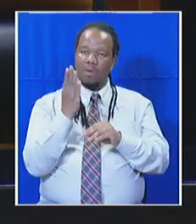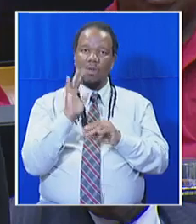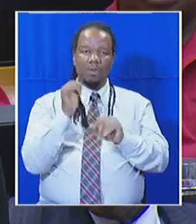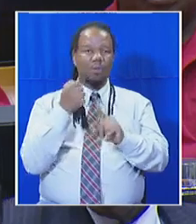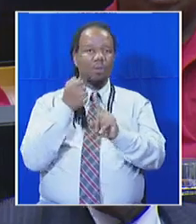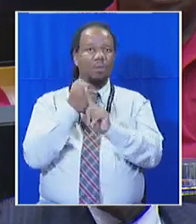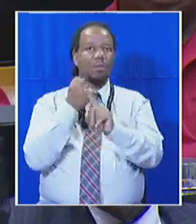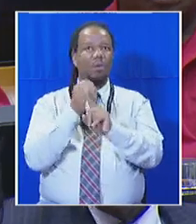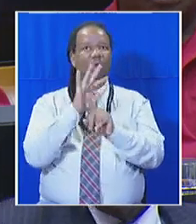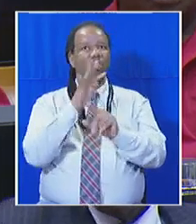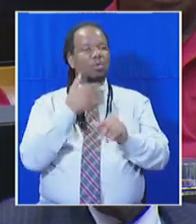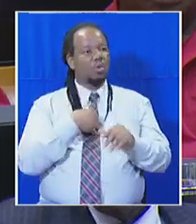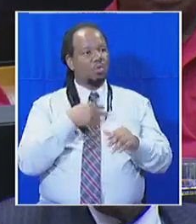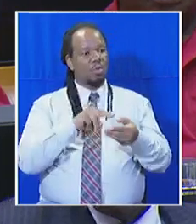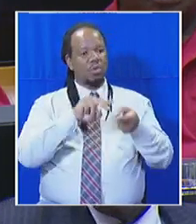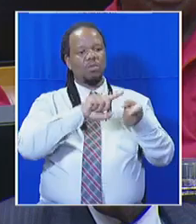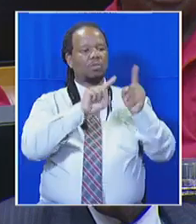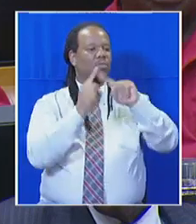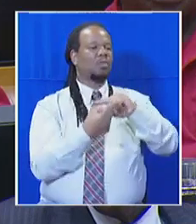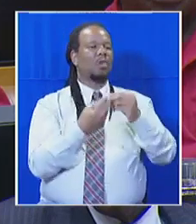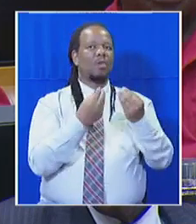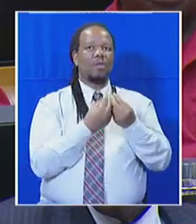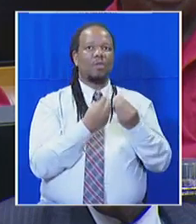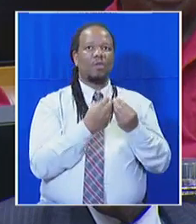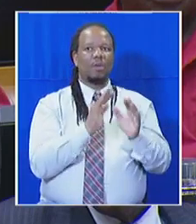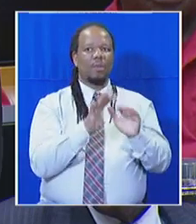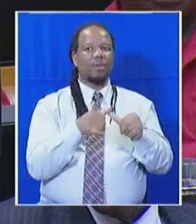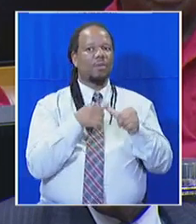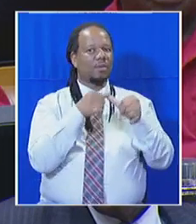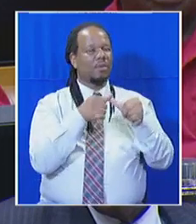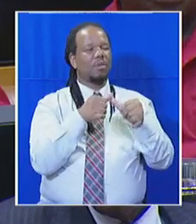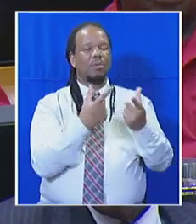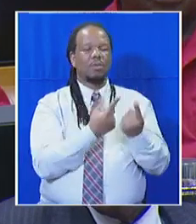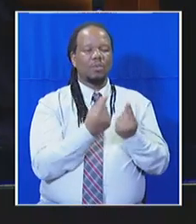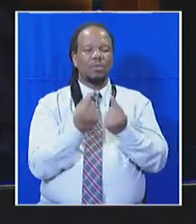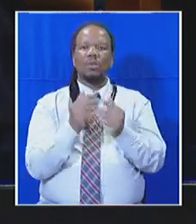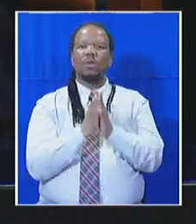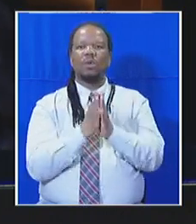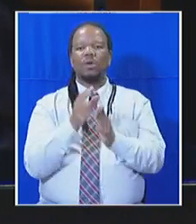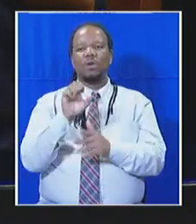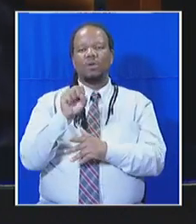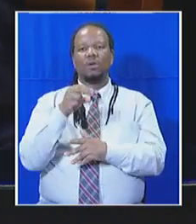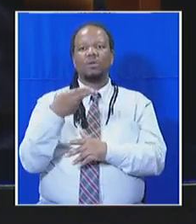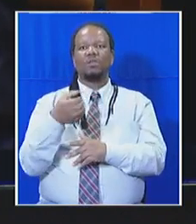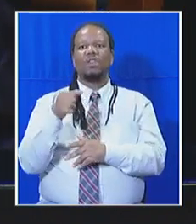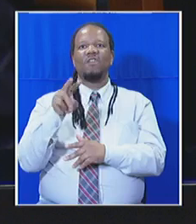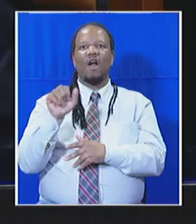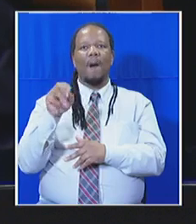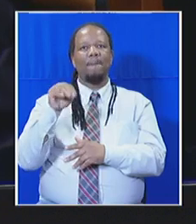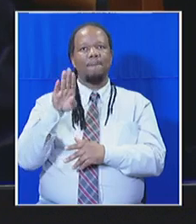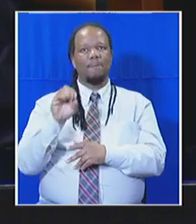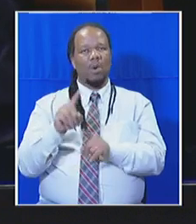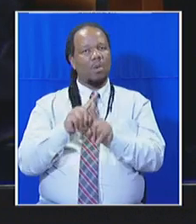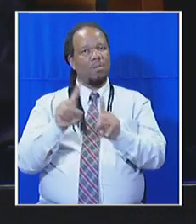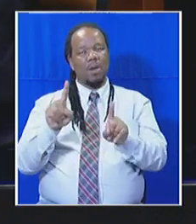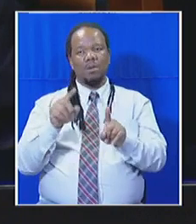not say what twist. We're not twisting anything. We're articulating a way forward in terms of what should happen. in South Honorable Africa. Shivambo, you are deliberately defying